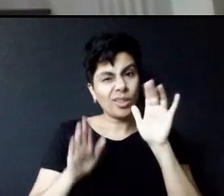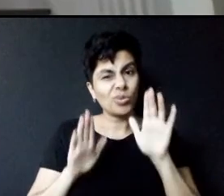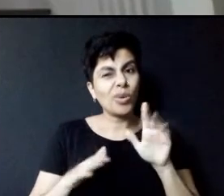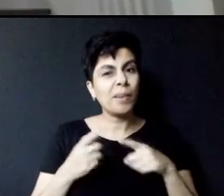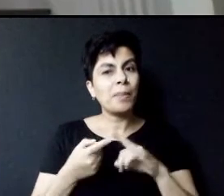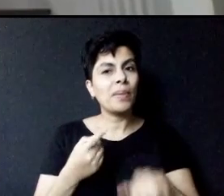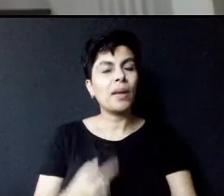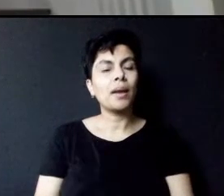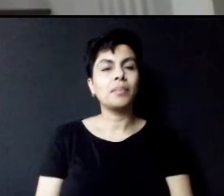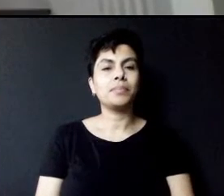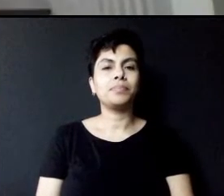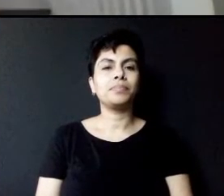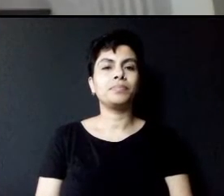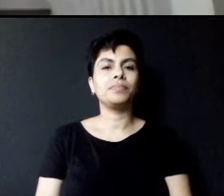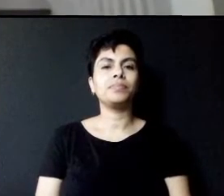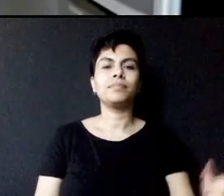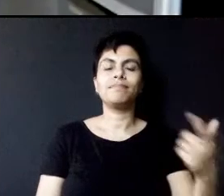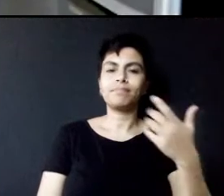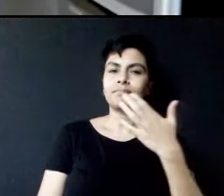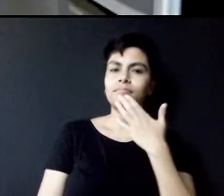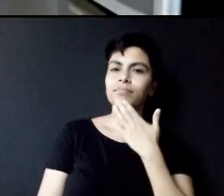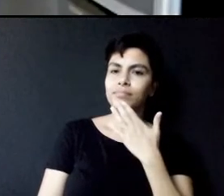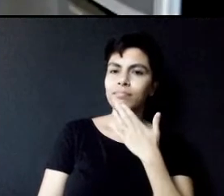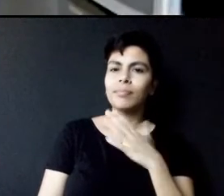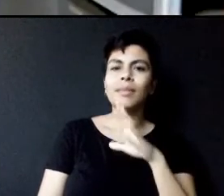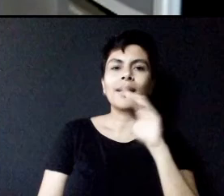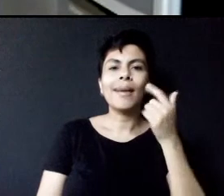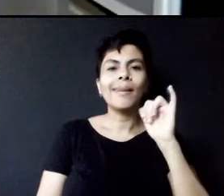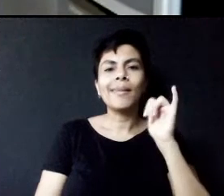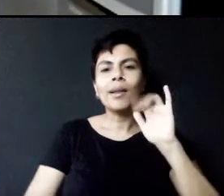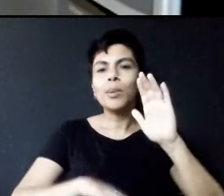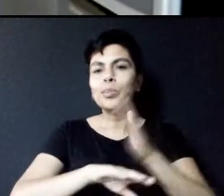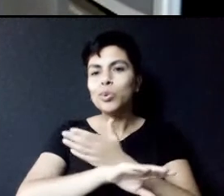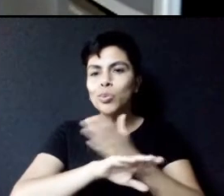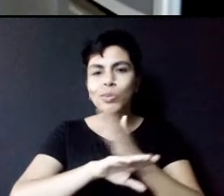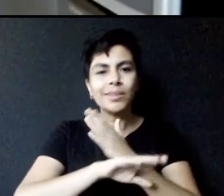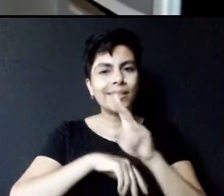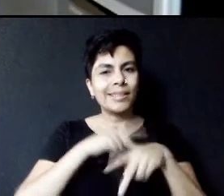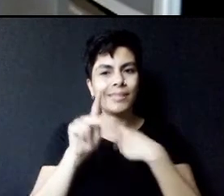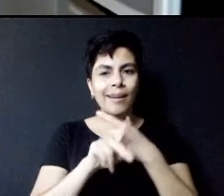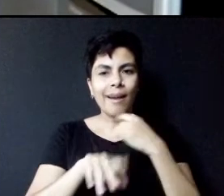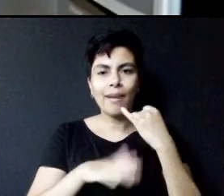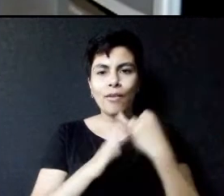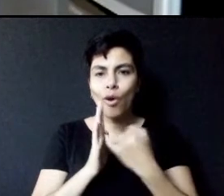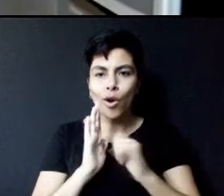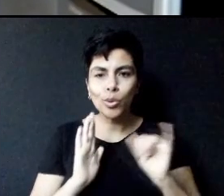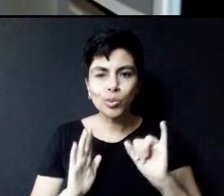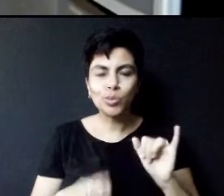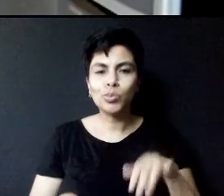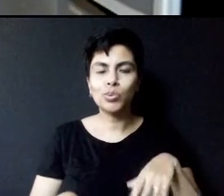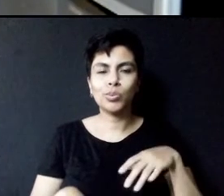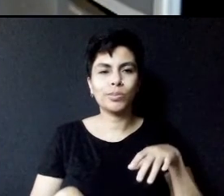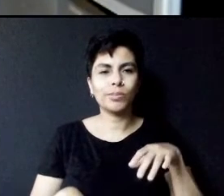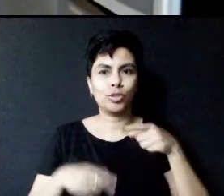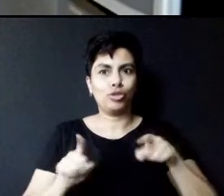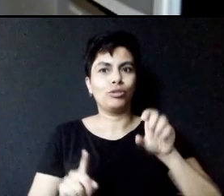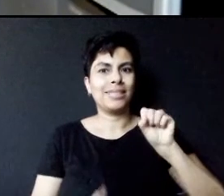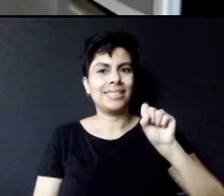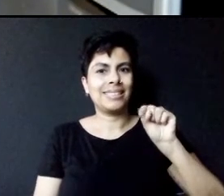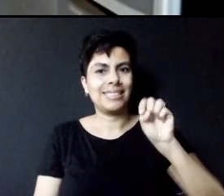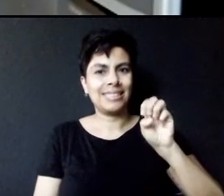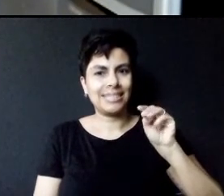that. Thank you. I think we've also heard that showcase like music maybe as a form of art and across the